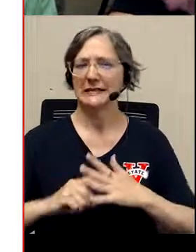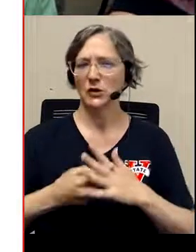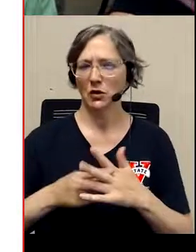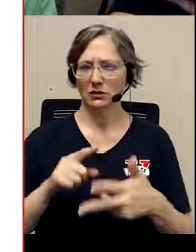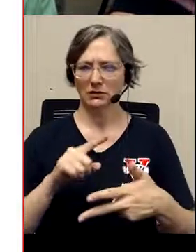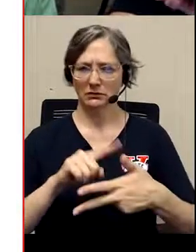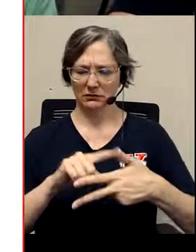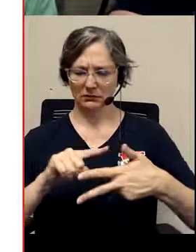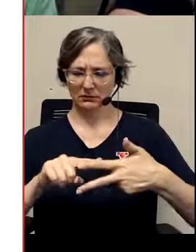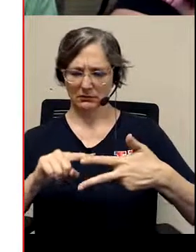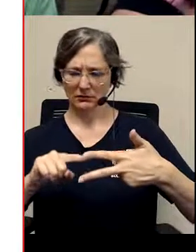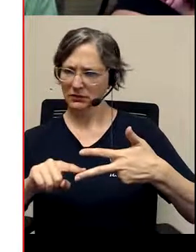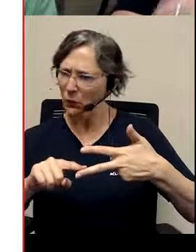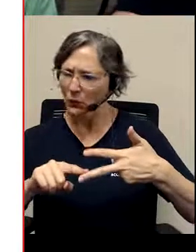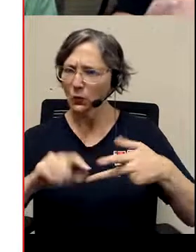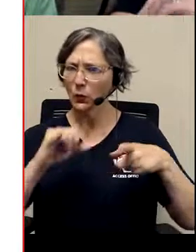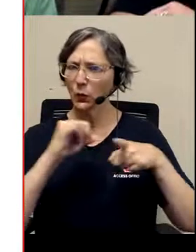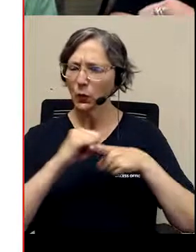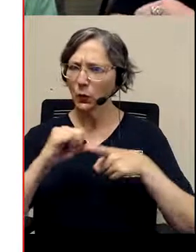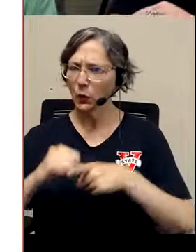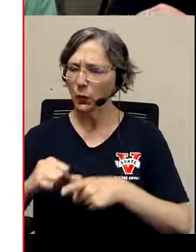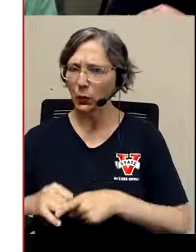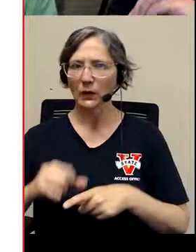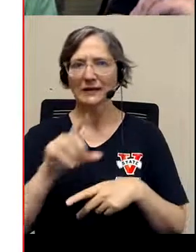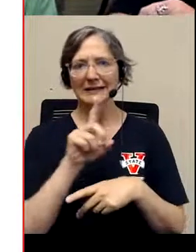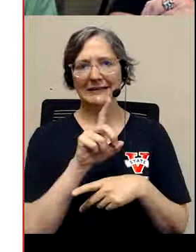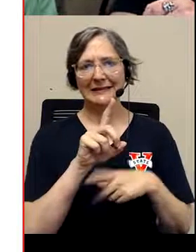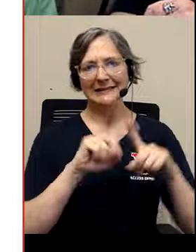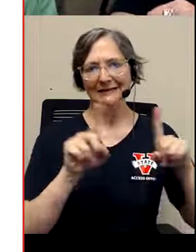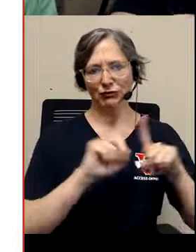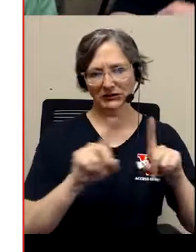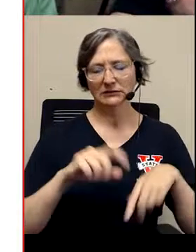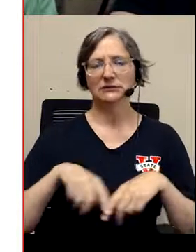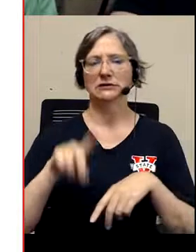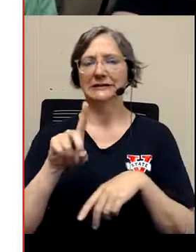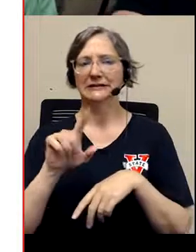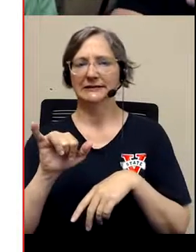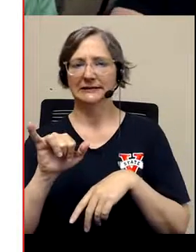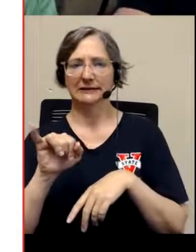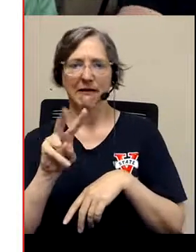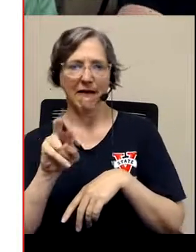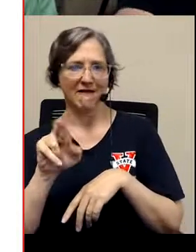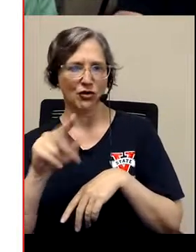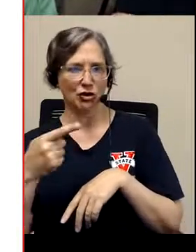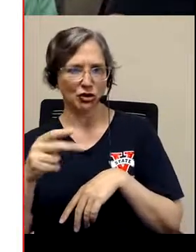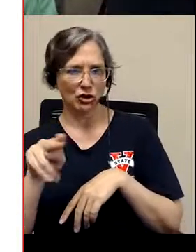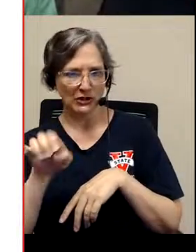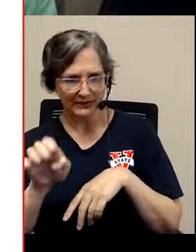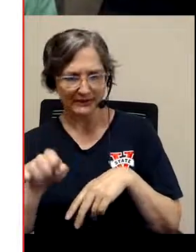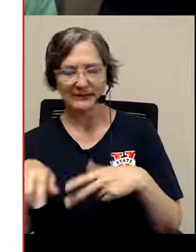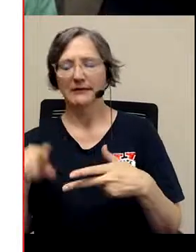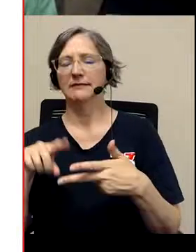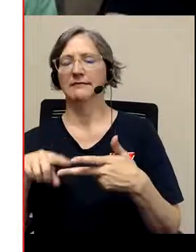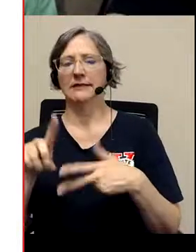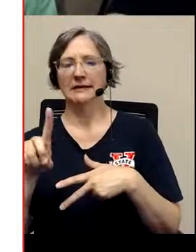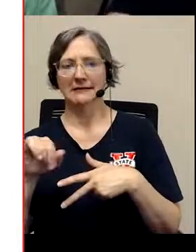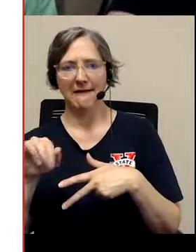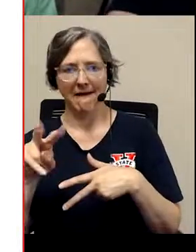words, these three big words of difference, divergence, and diversity. You're going to hear us talk about it's the big 3D